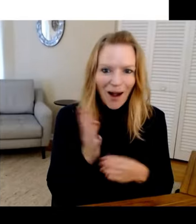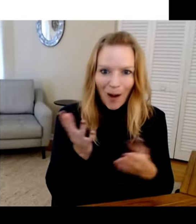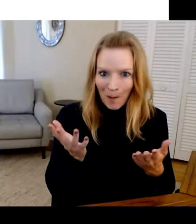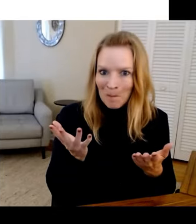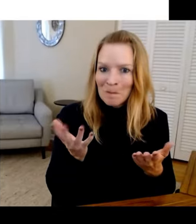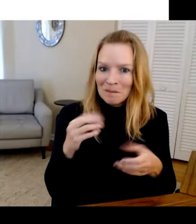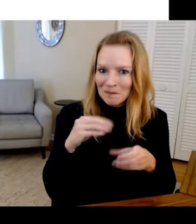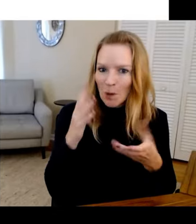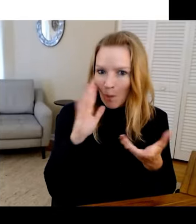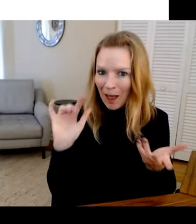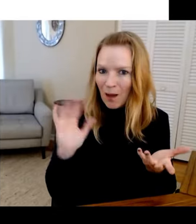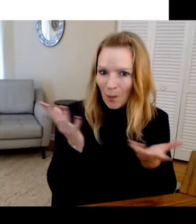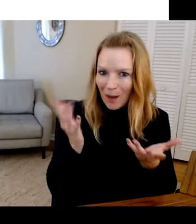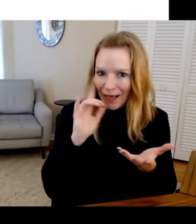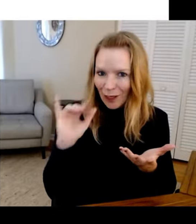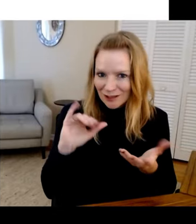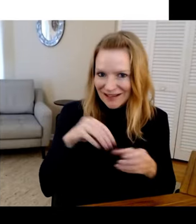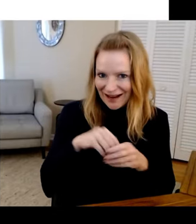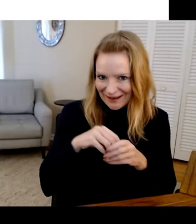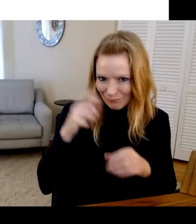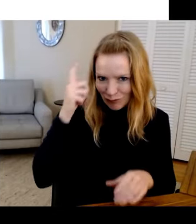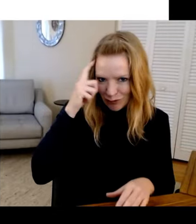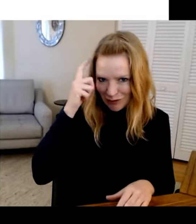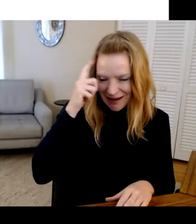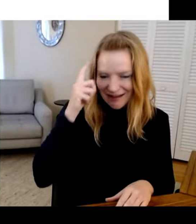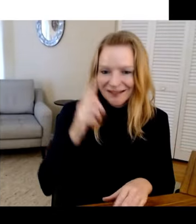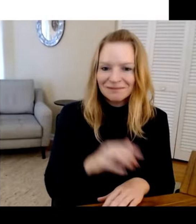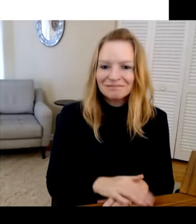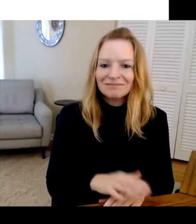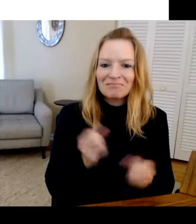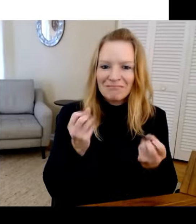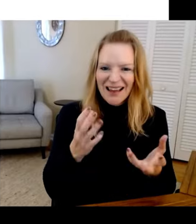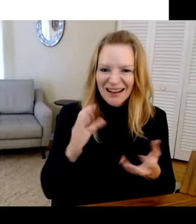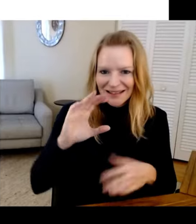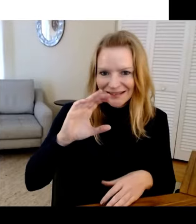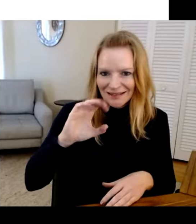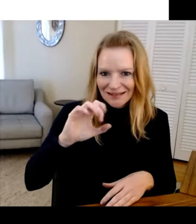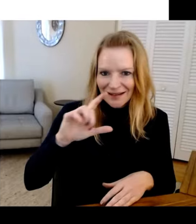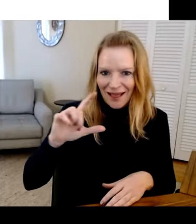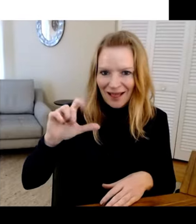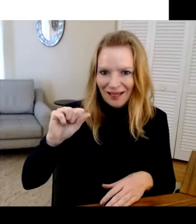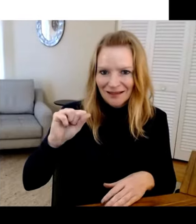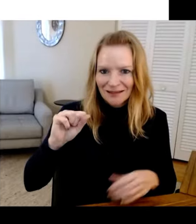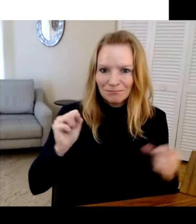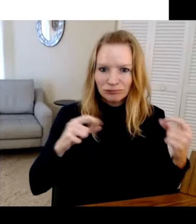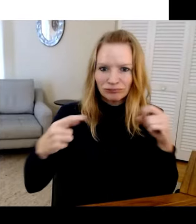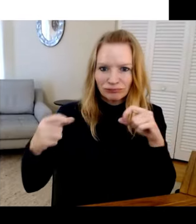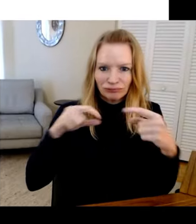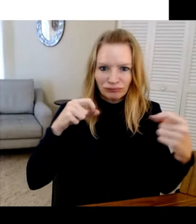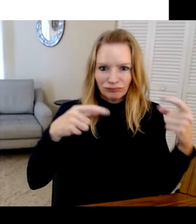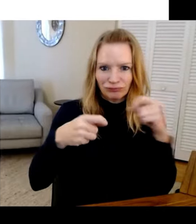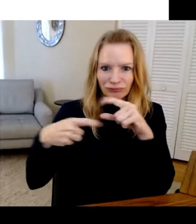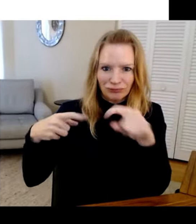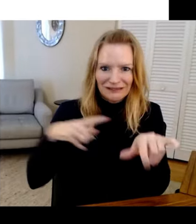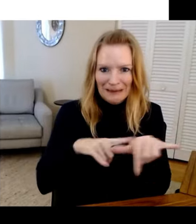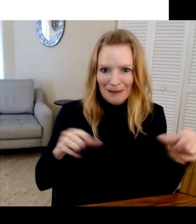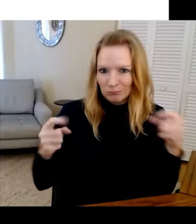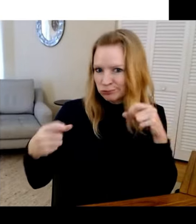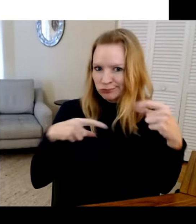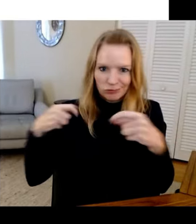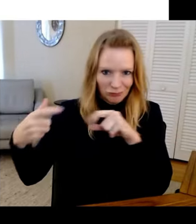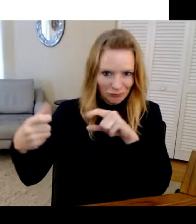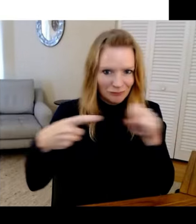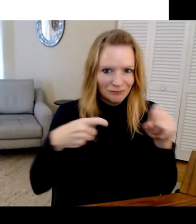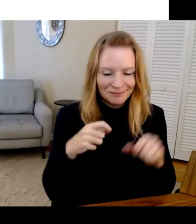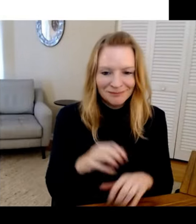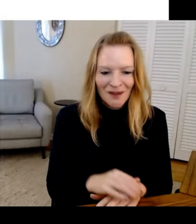So you just saw that video that shows what it looks like inside of the brain, that there are many cells firing off and